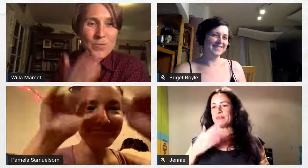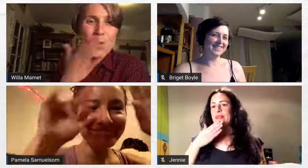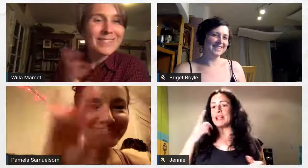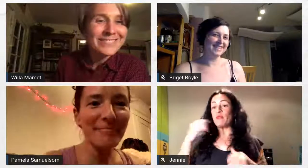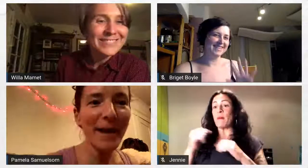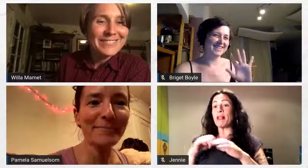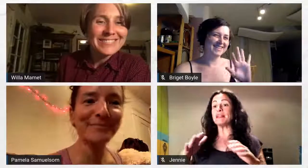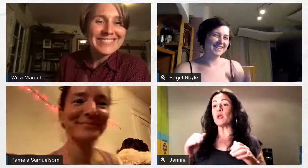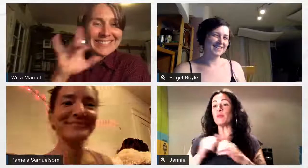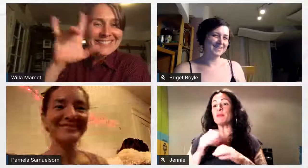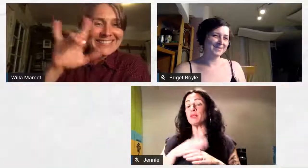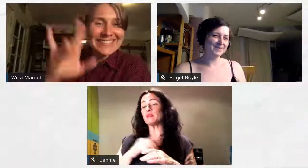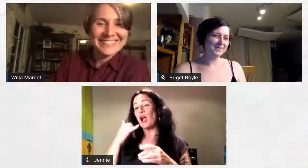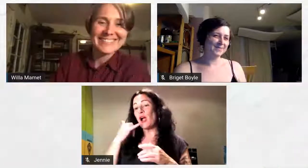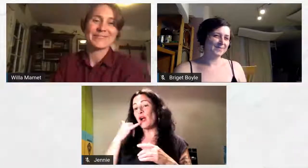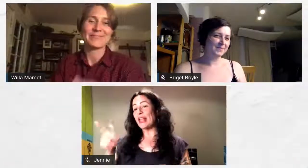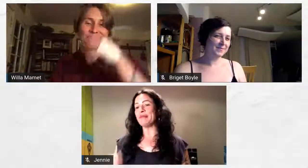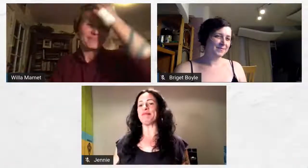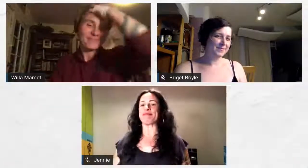you all. Bye.